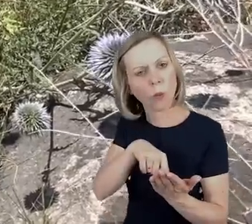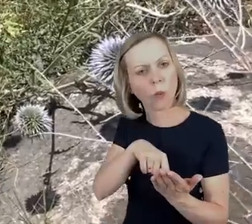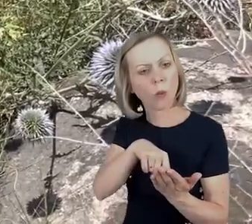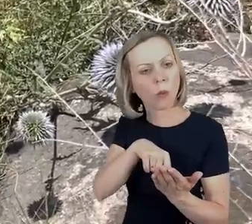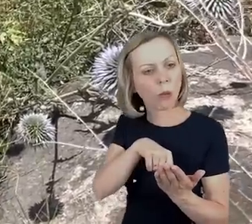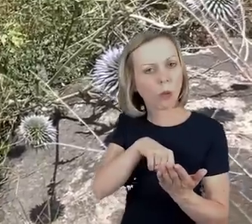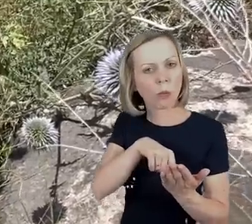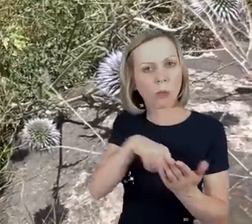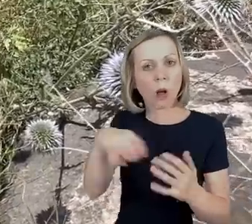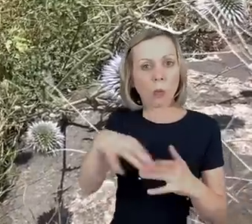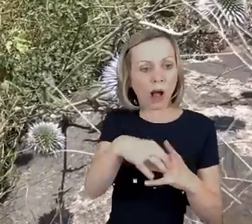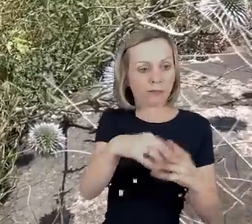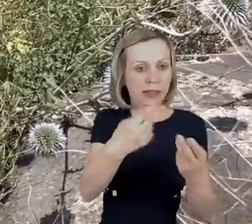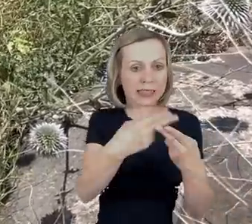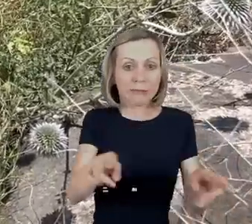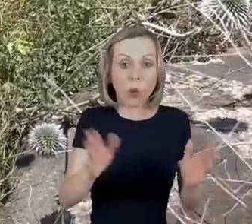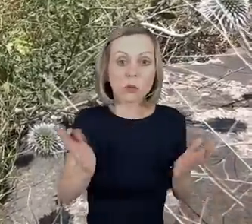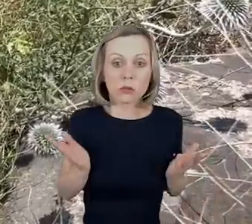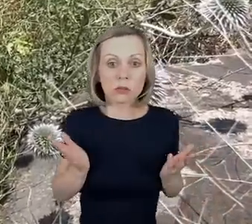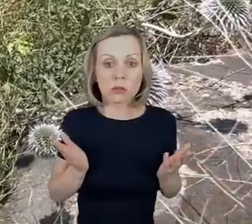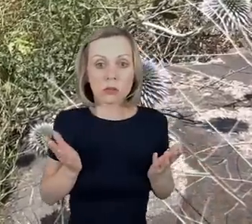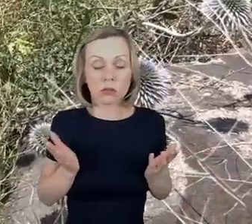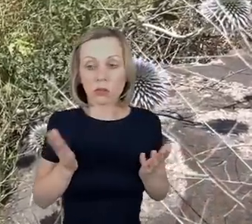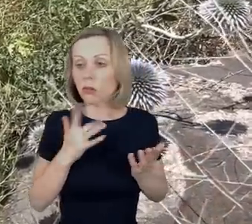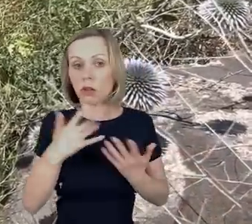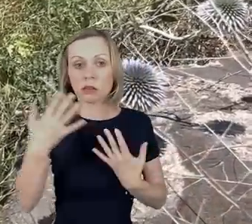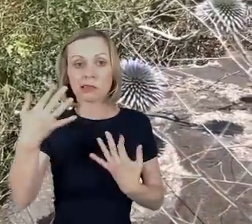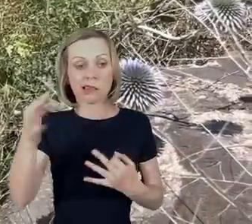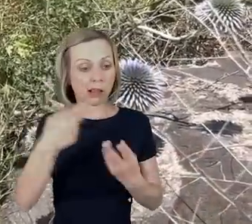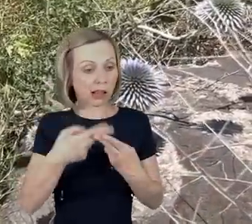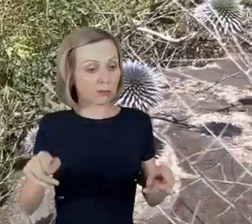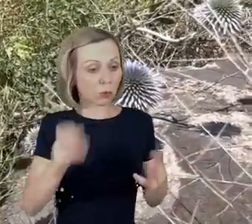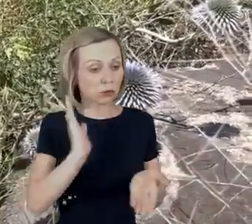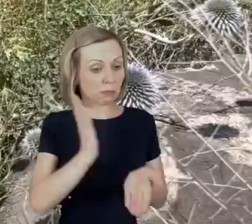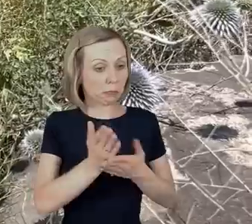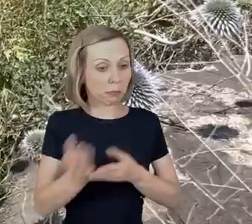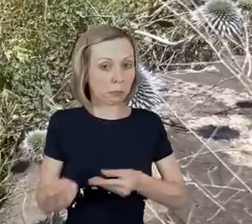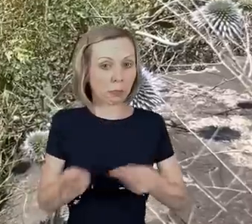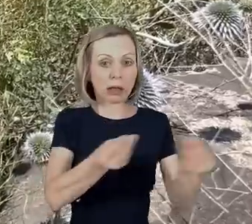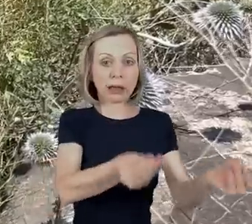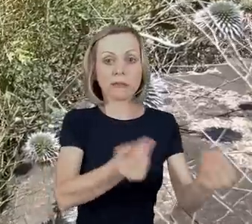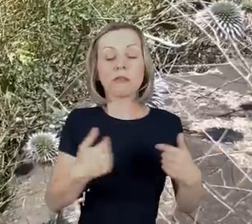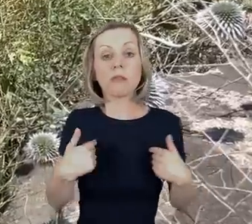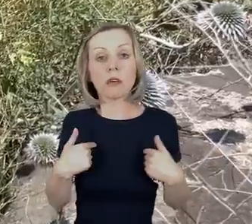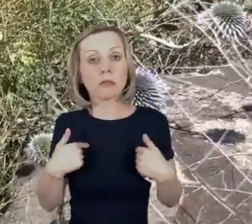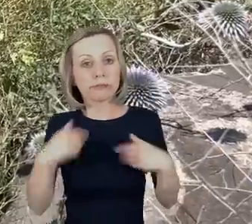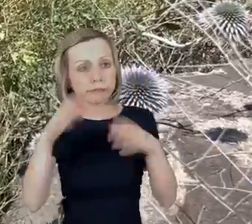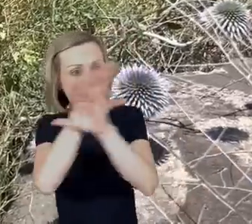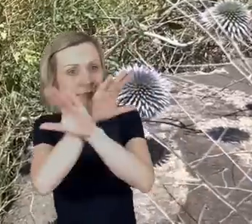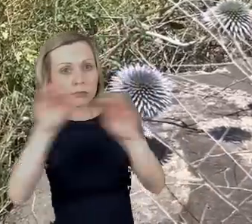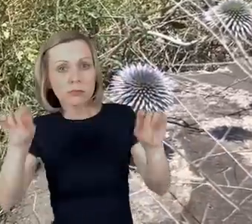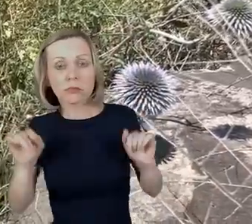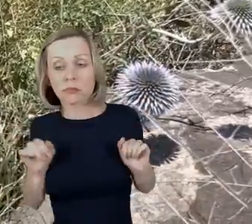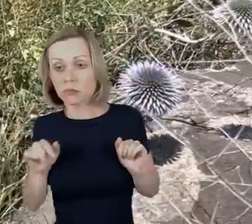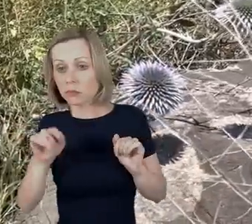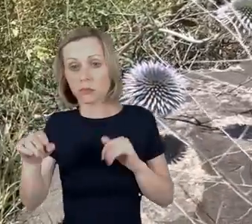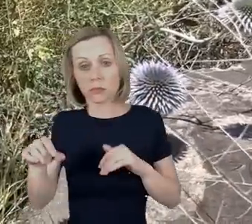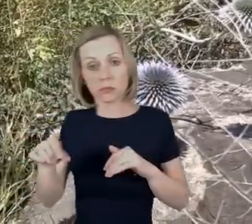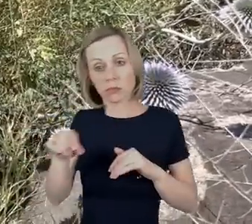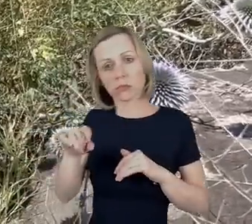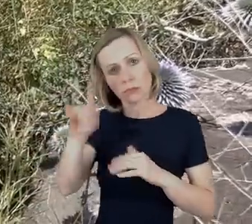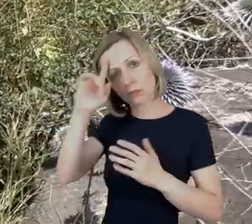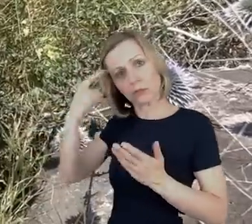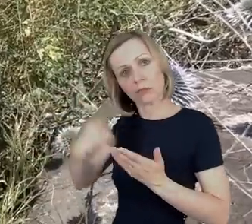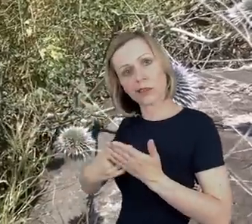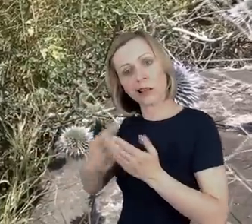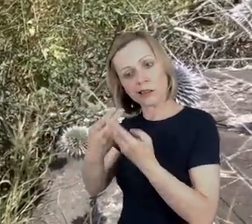It was also said, whoever divorces his wife, let him give her a certificate of divorce. But I